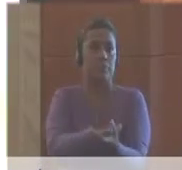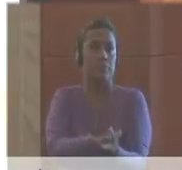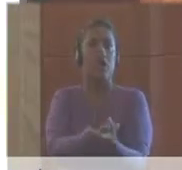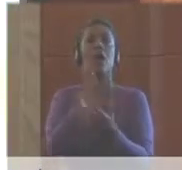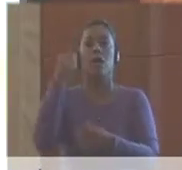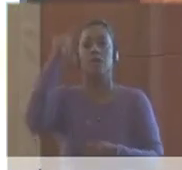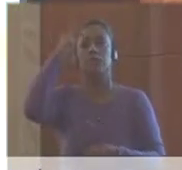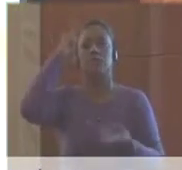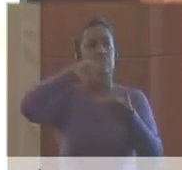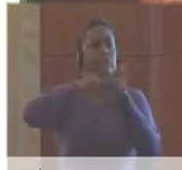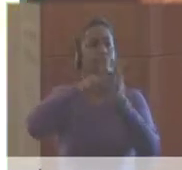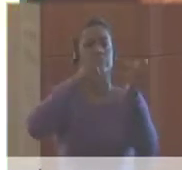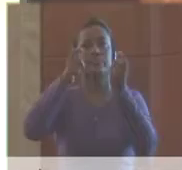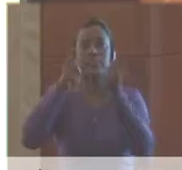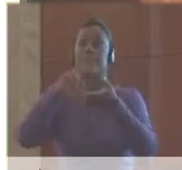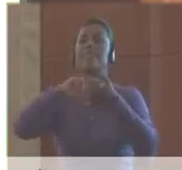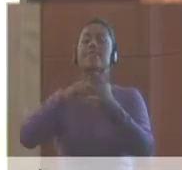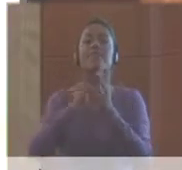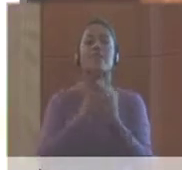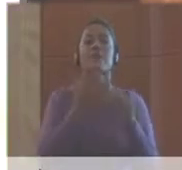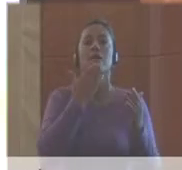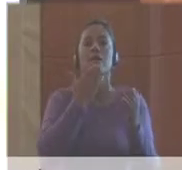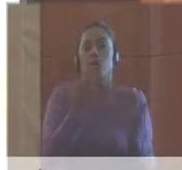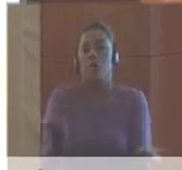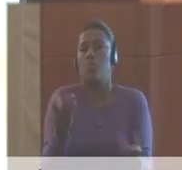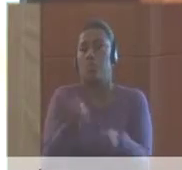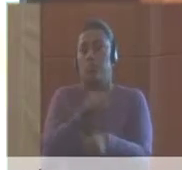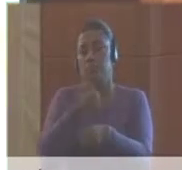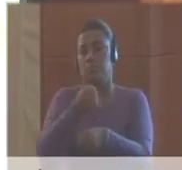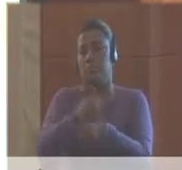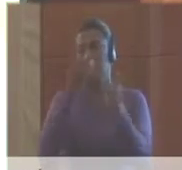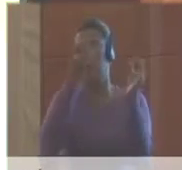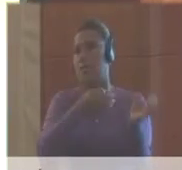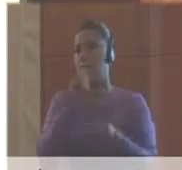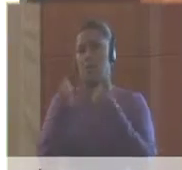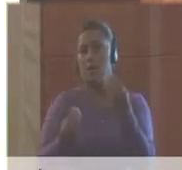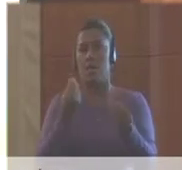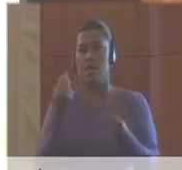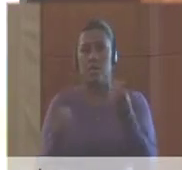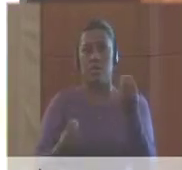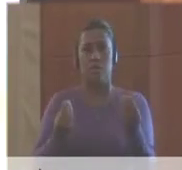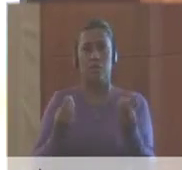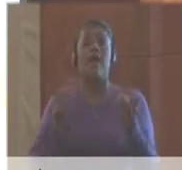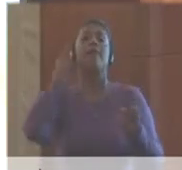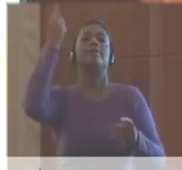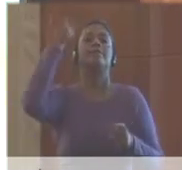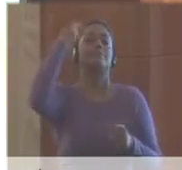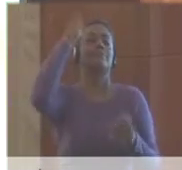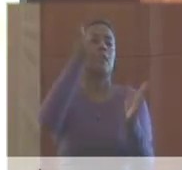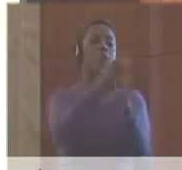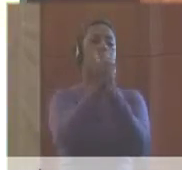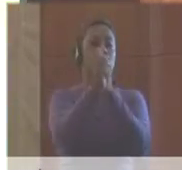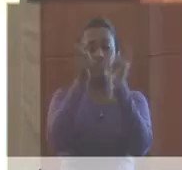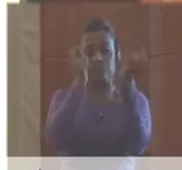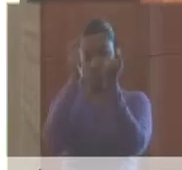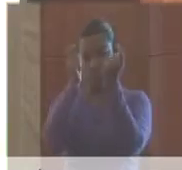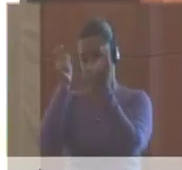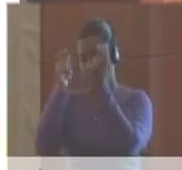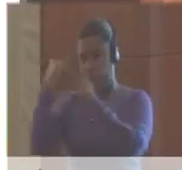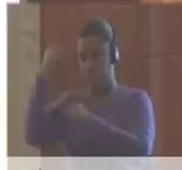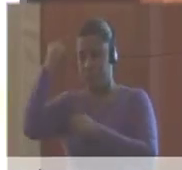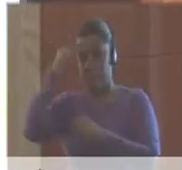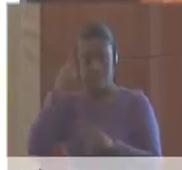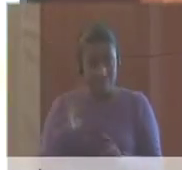public resources. So what would governance be? It's the pattern that results from all of this. So it would mean the capacity to govern all these